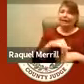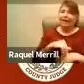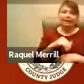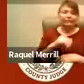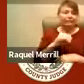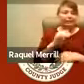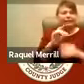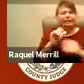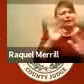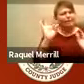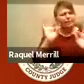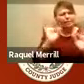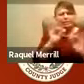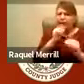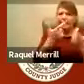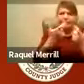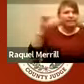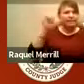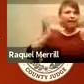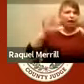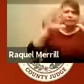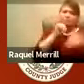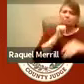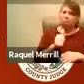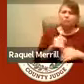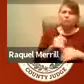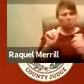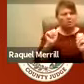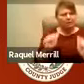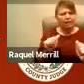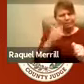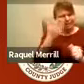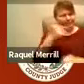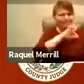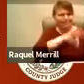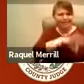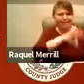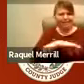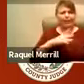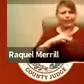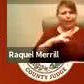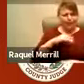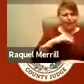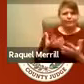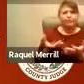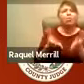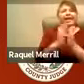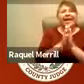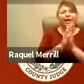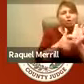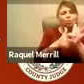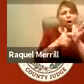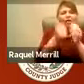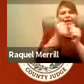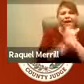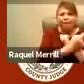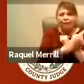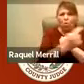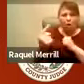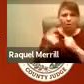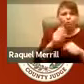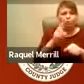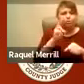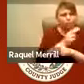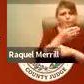big sacrifice to do when you consider the benefits of doing it. So we're asking and requiring everyone to